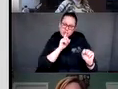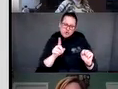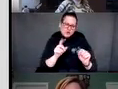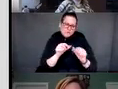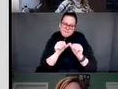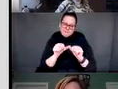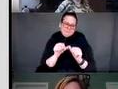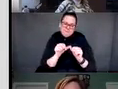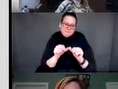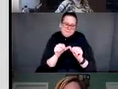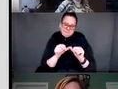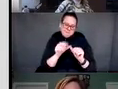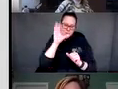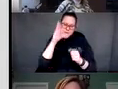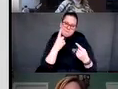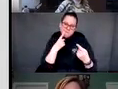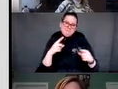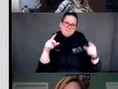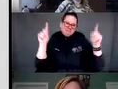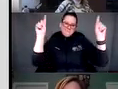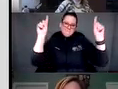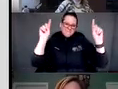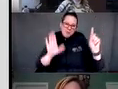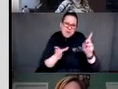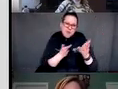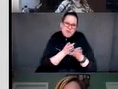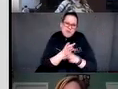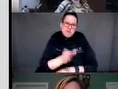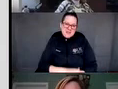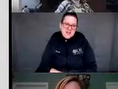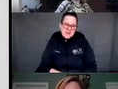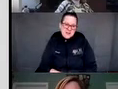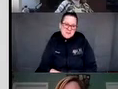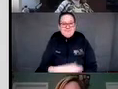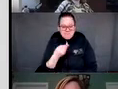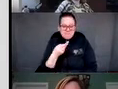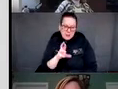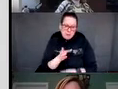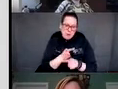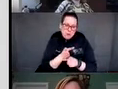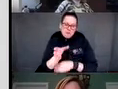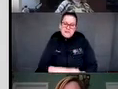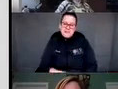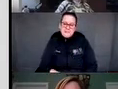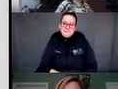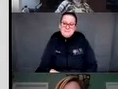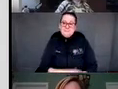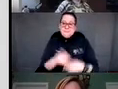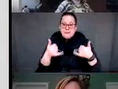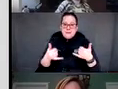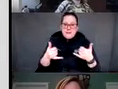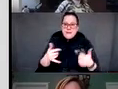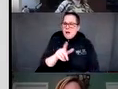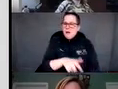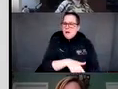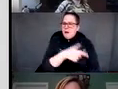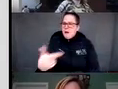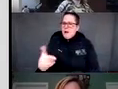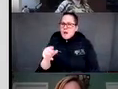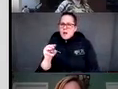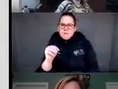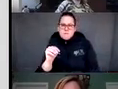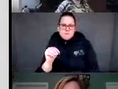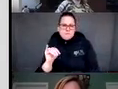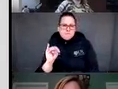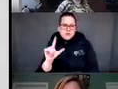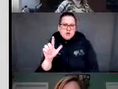to achieve as she moves on in her career in human resources. And so now I'm going to turn it over, I think, to Michelle,